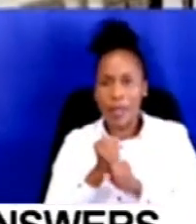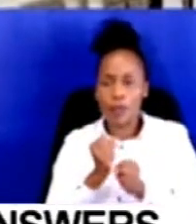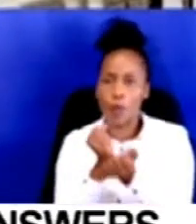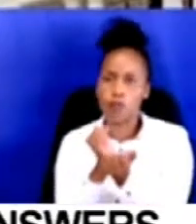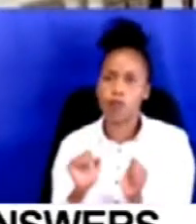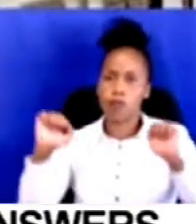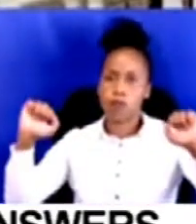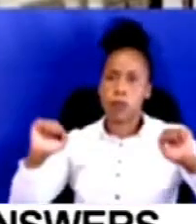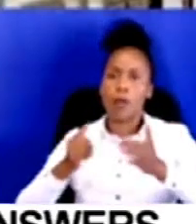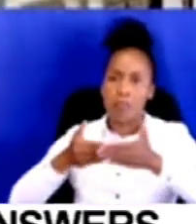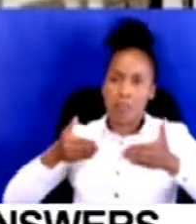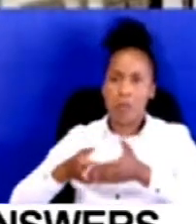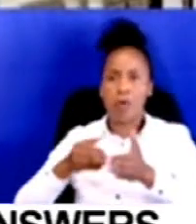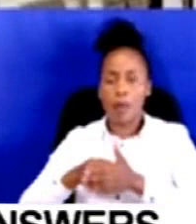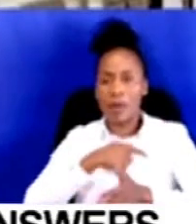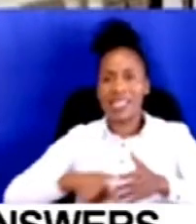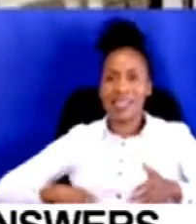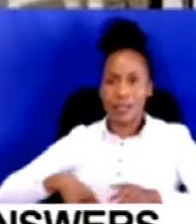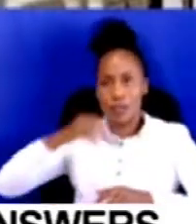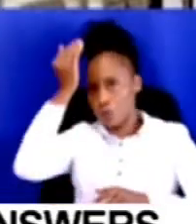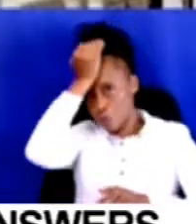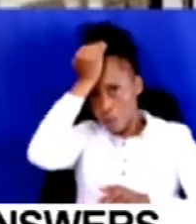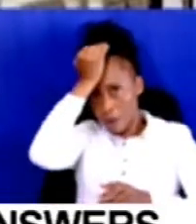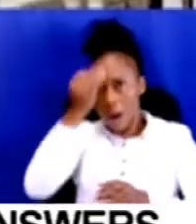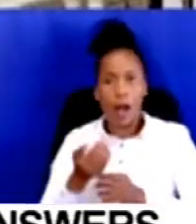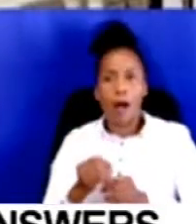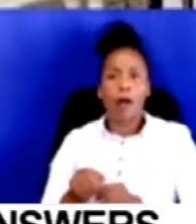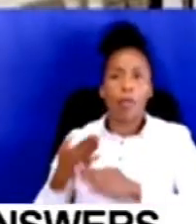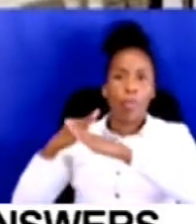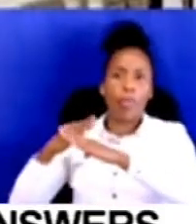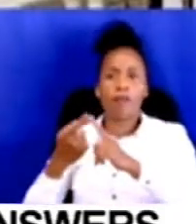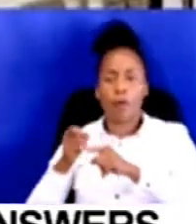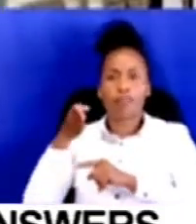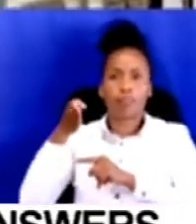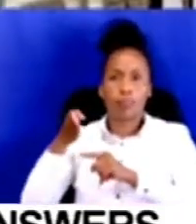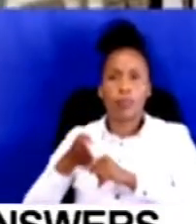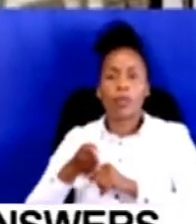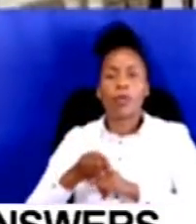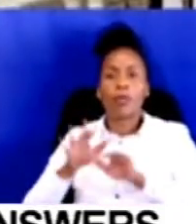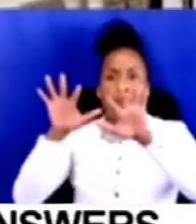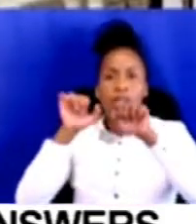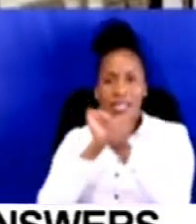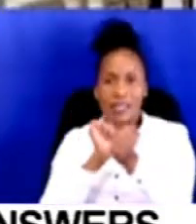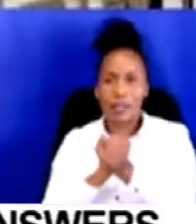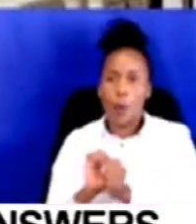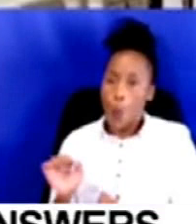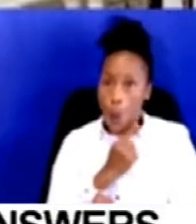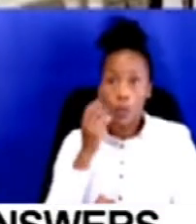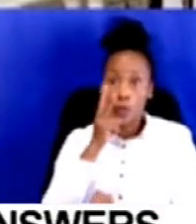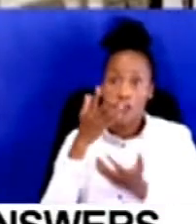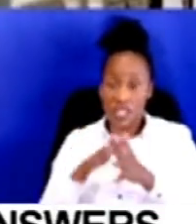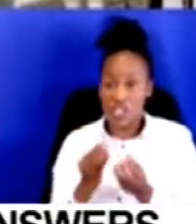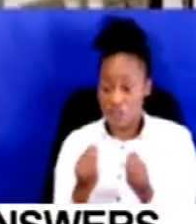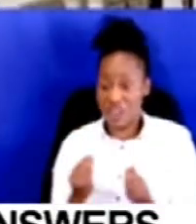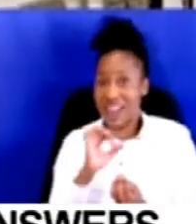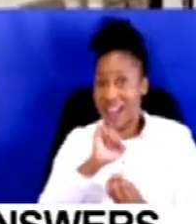President Jacob Zuma from prison. We all saw the Zuma children on social media calling for